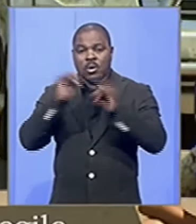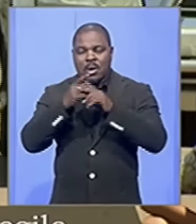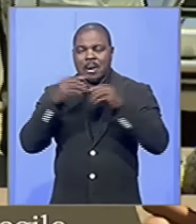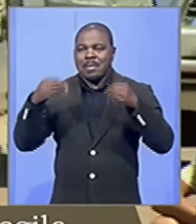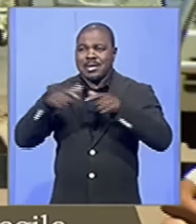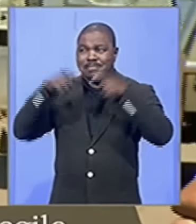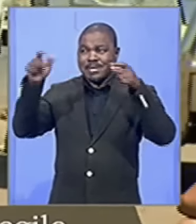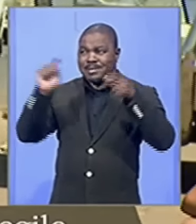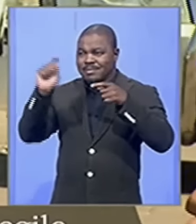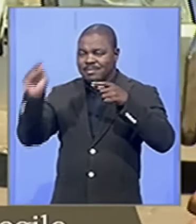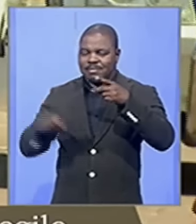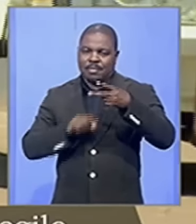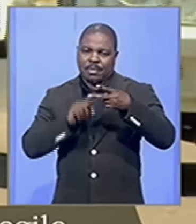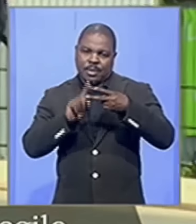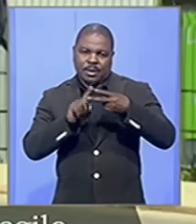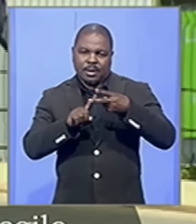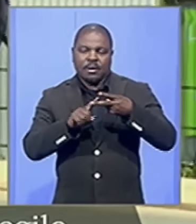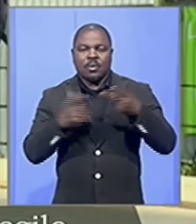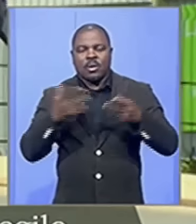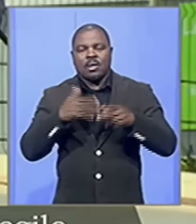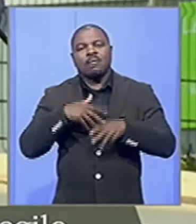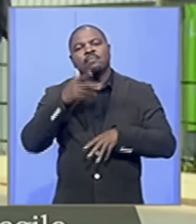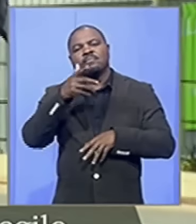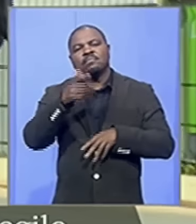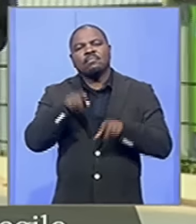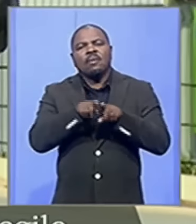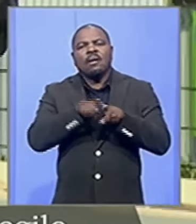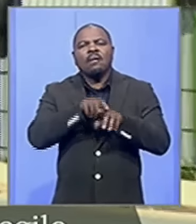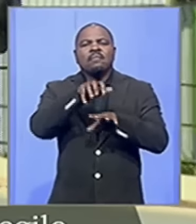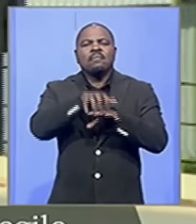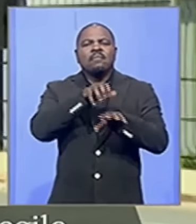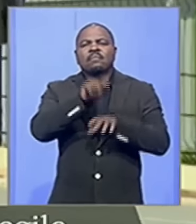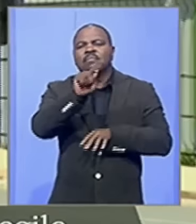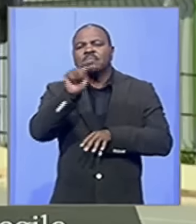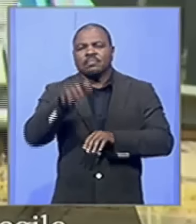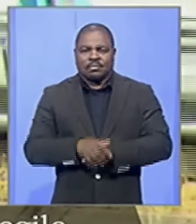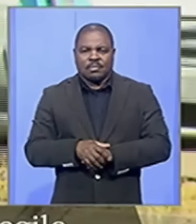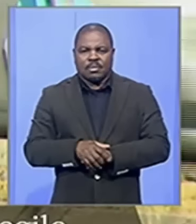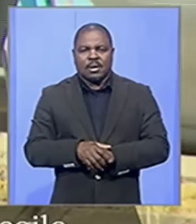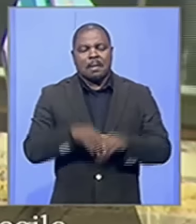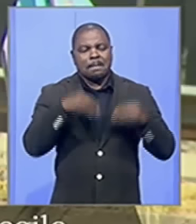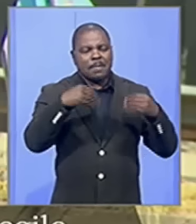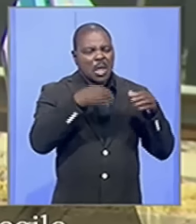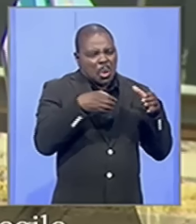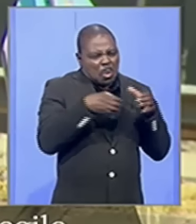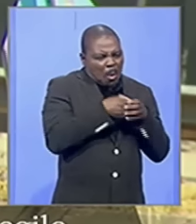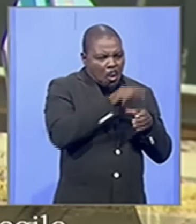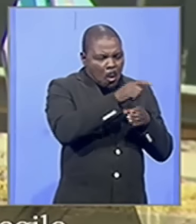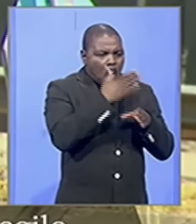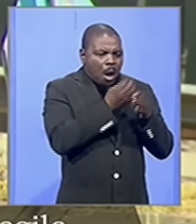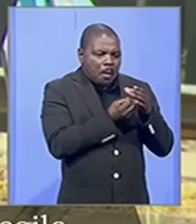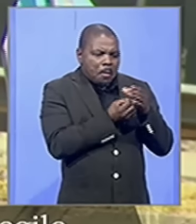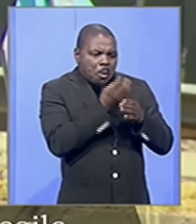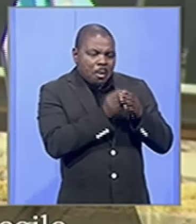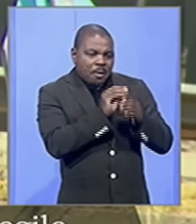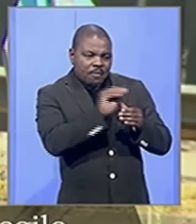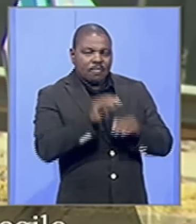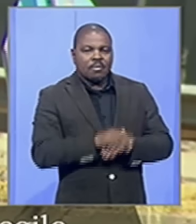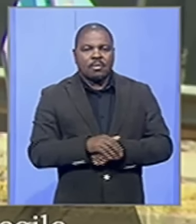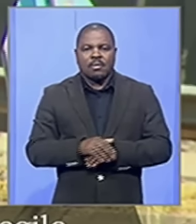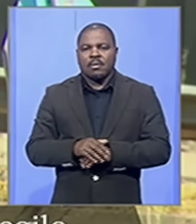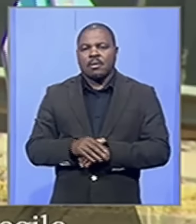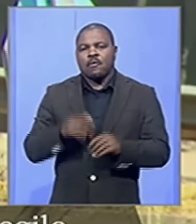dikgolo ga mmogo le go lephata la temothuo. Fa dikgwebo potlana tsona di kgonne go tlhola ditiro dingwe. Tatlhegelo ya ditiro di le 5